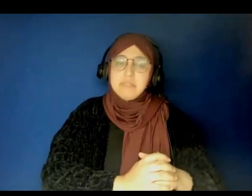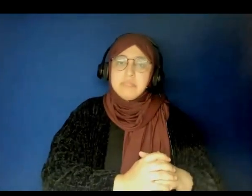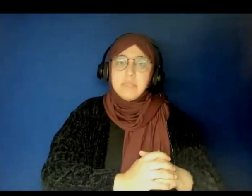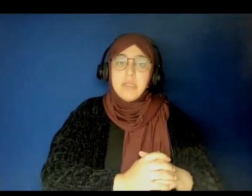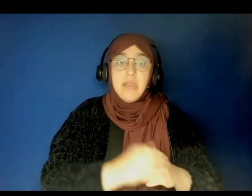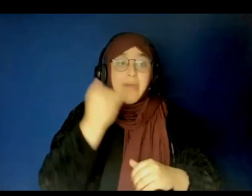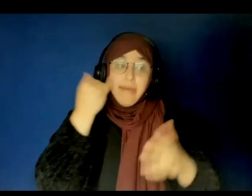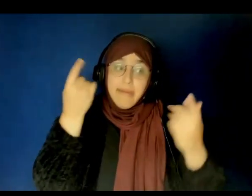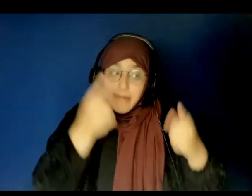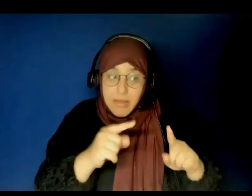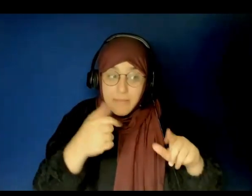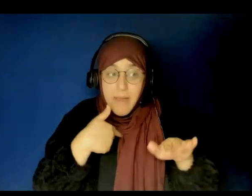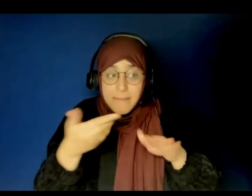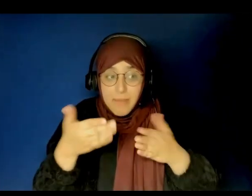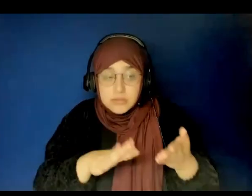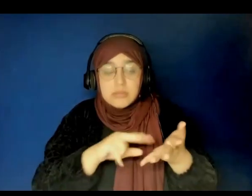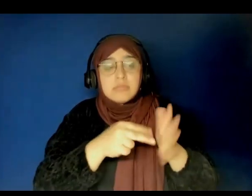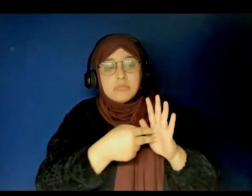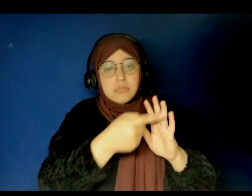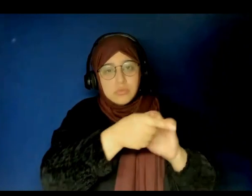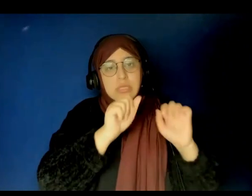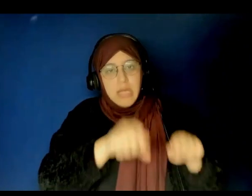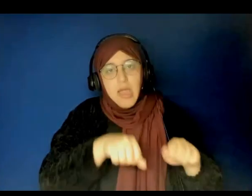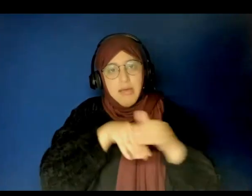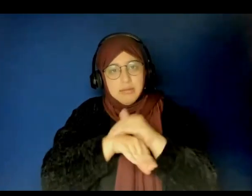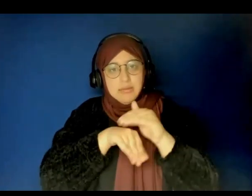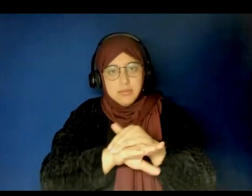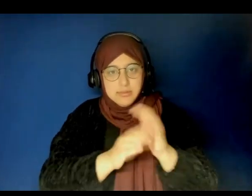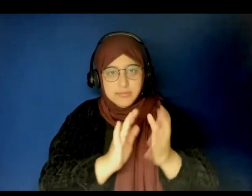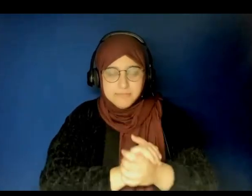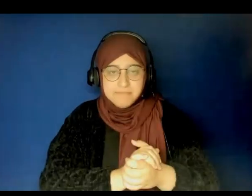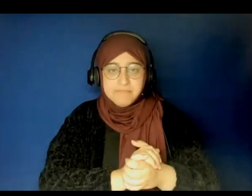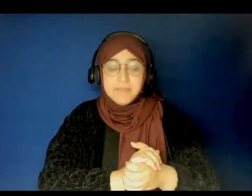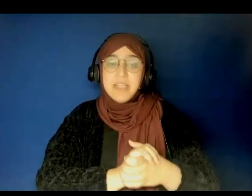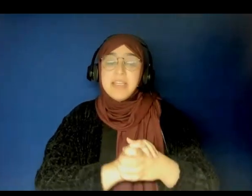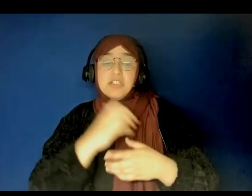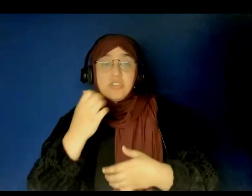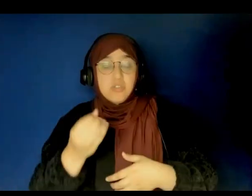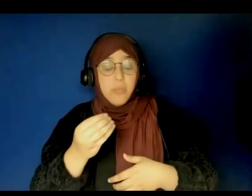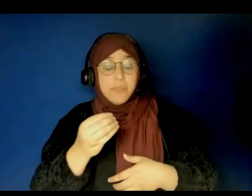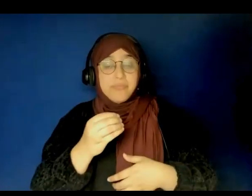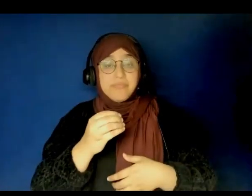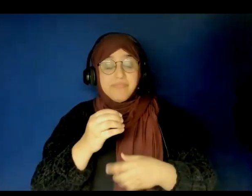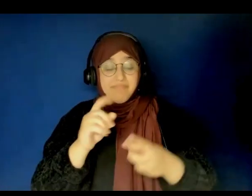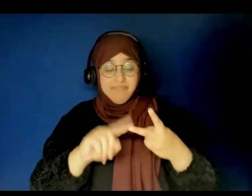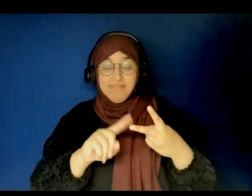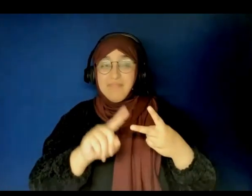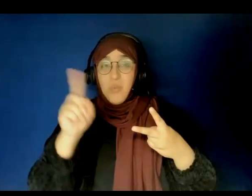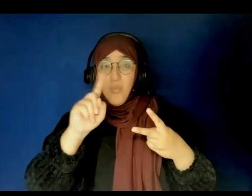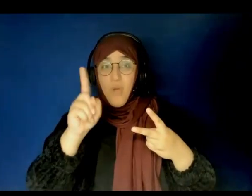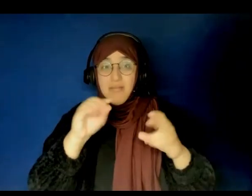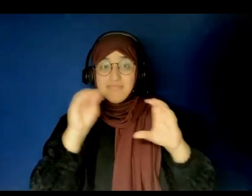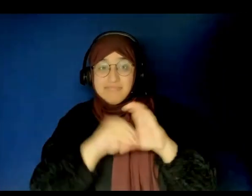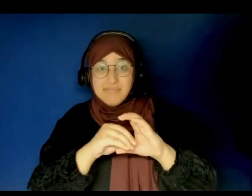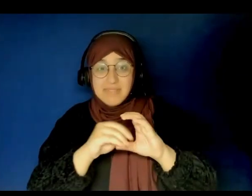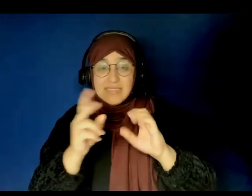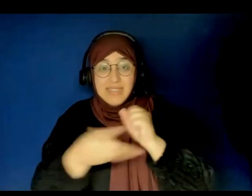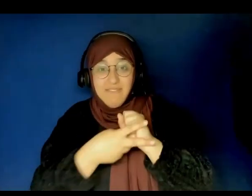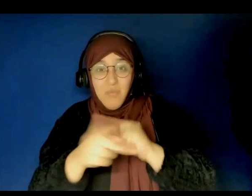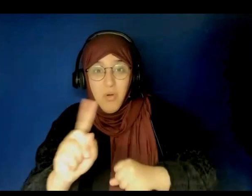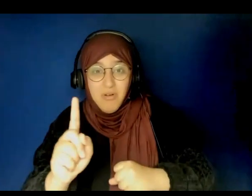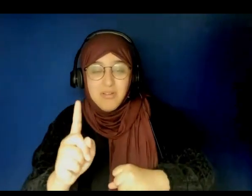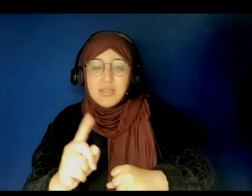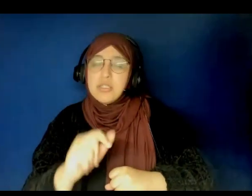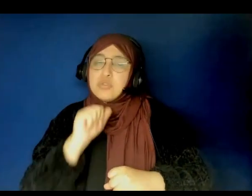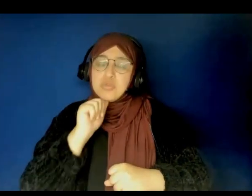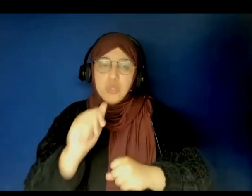if I pass away, you'll be able to access it. An important point about where to store your will as well. Do not store it in a safe